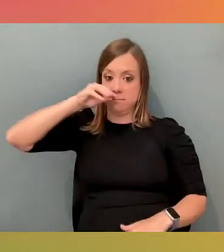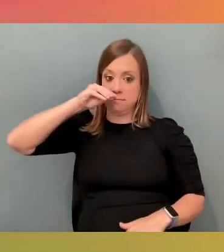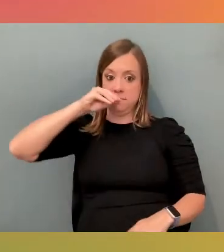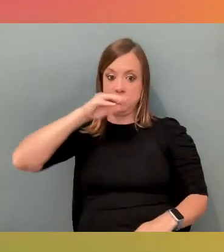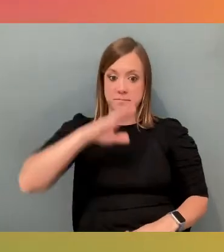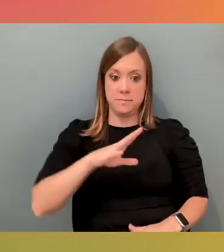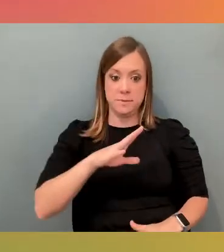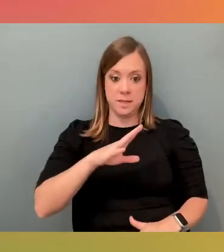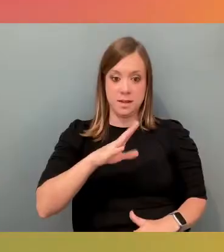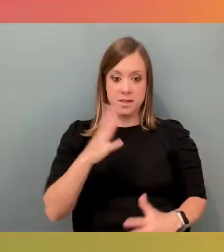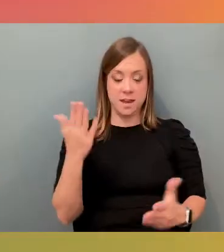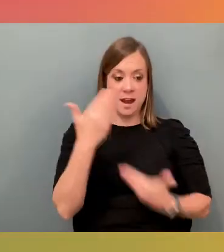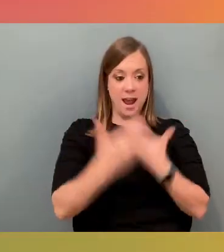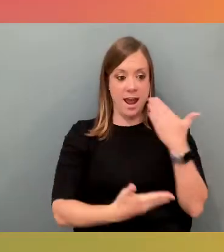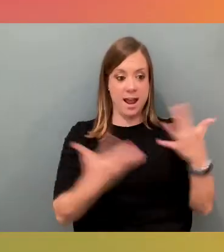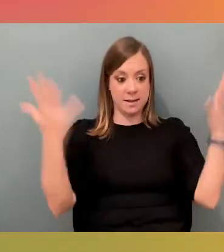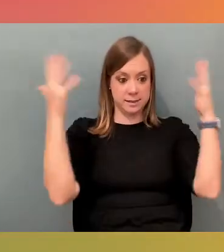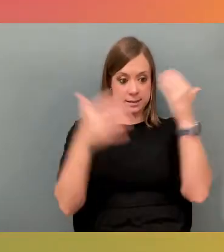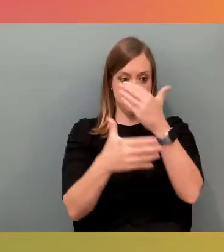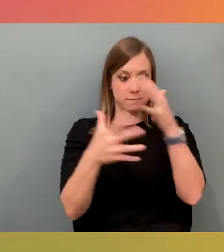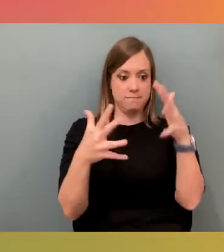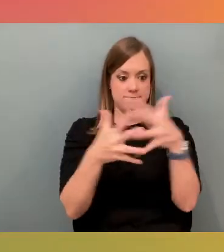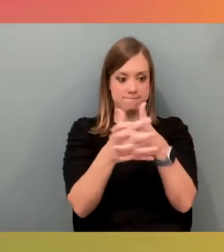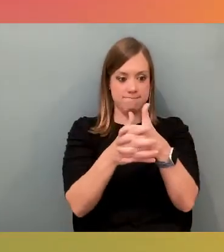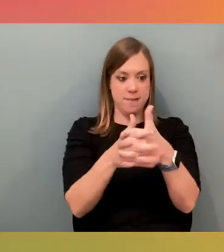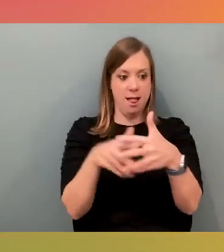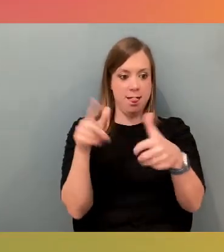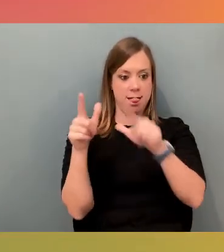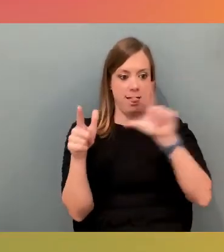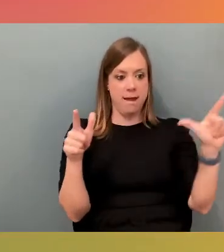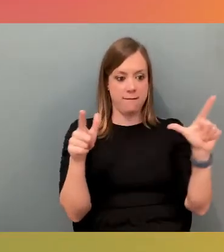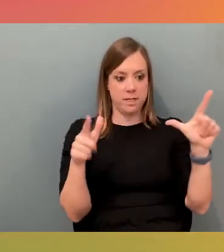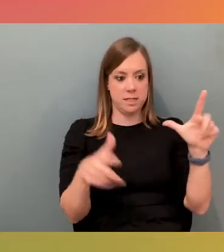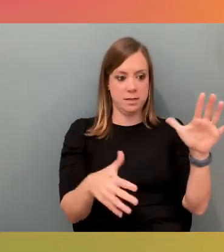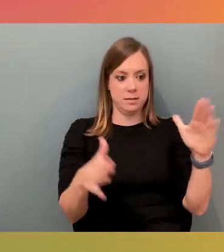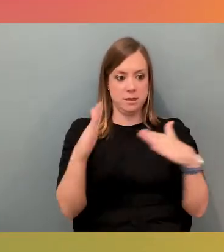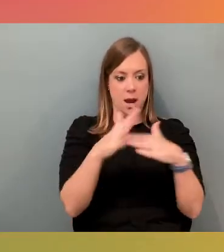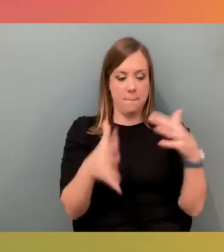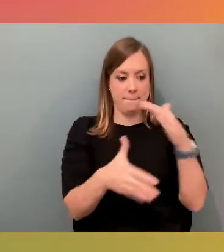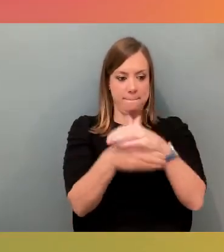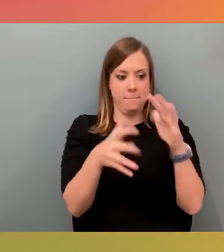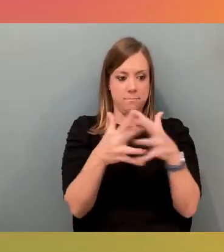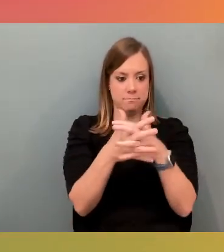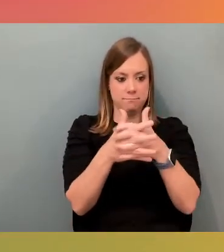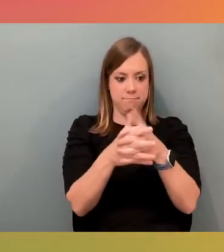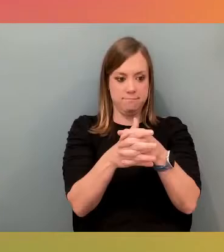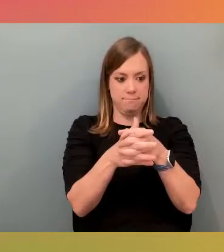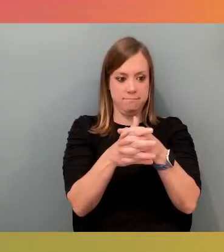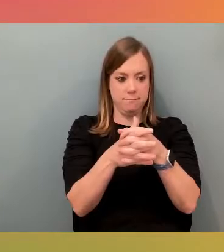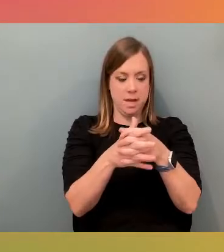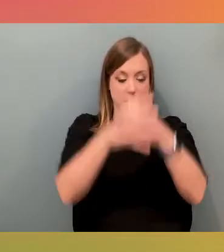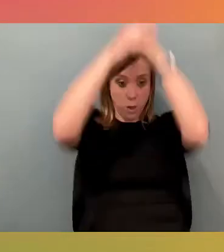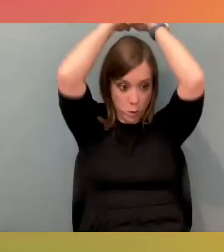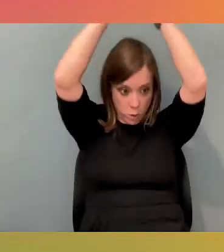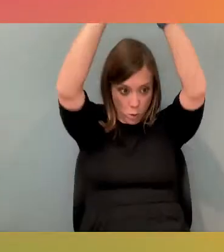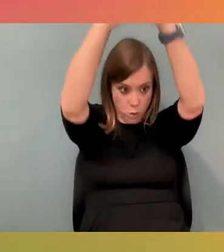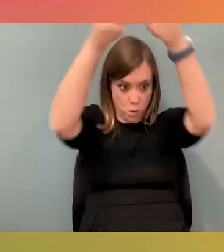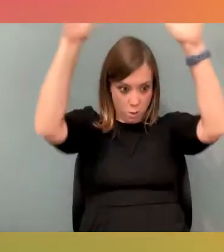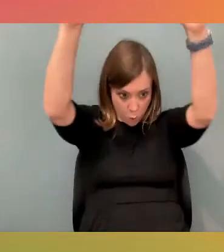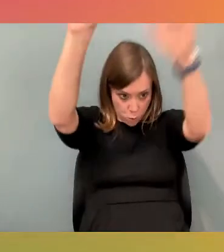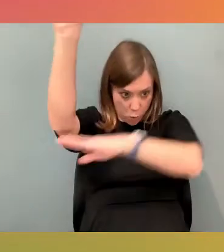Inhale, clasp the hands with the left thumb on top. Squeeze the shoulders, open the heart. And exhale, fold, humble